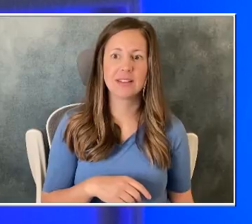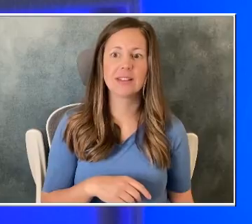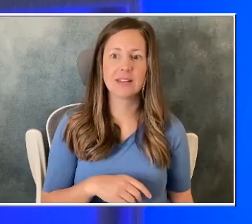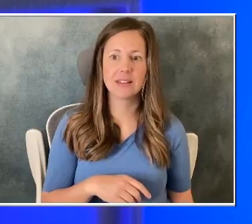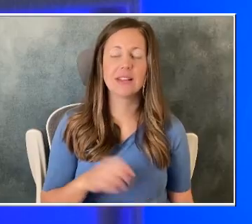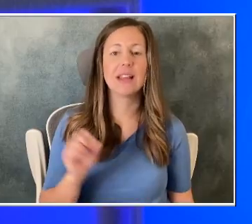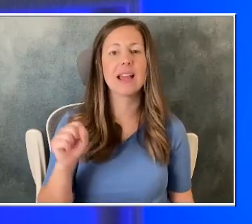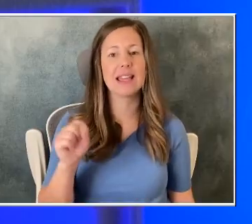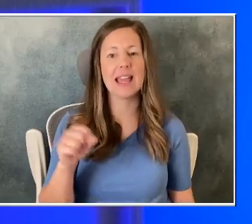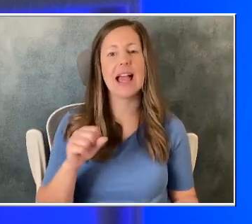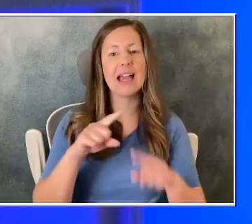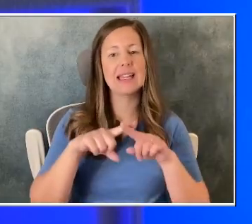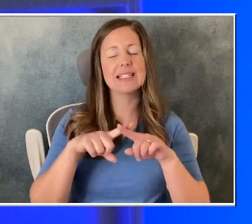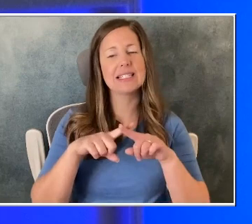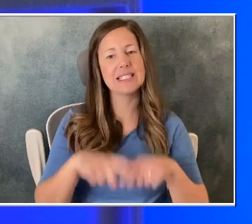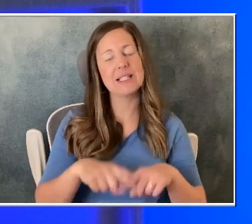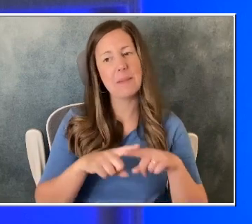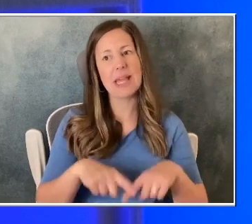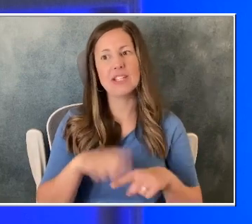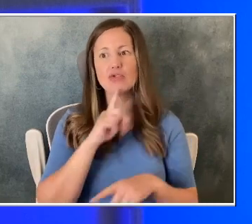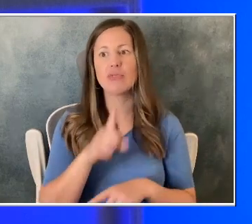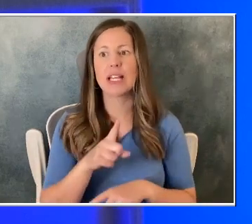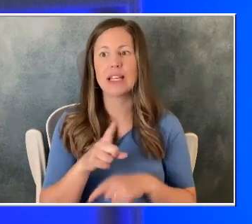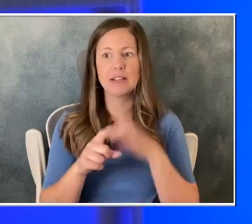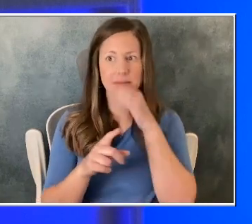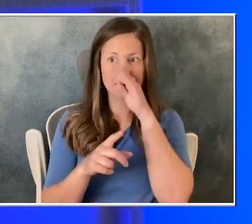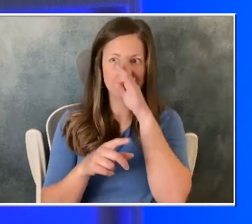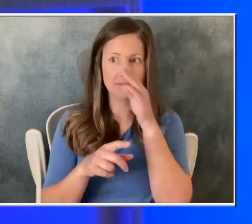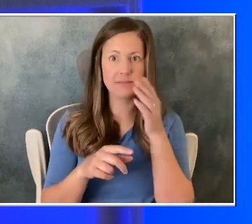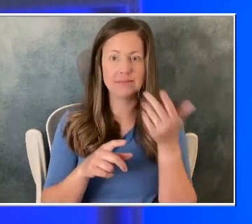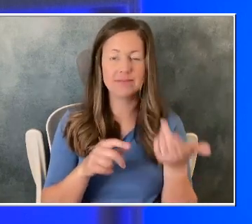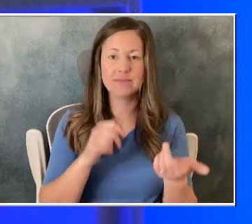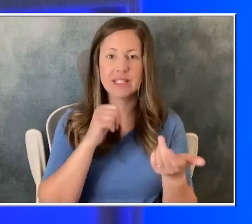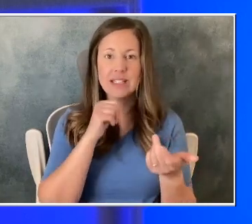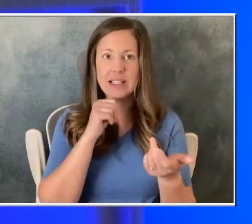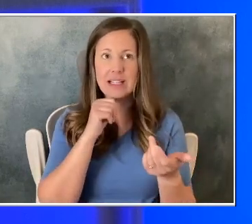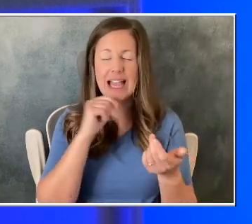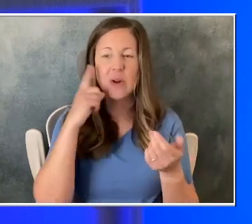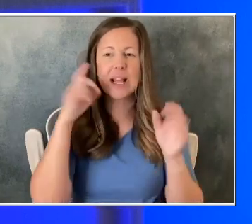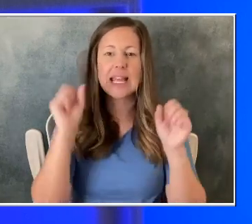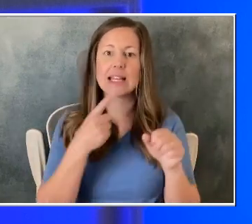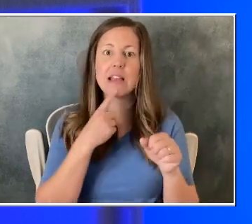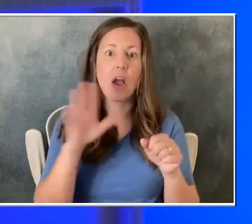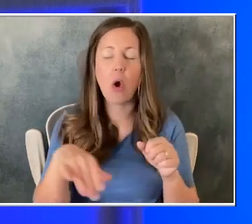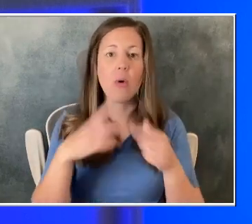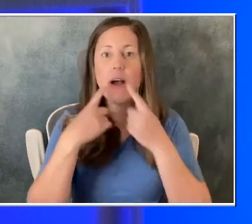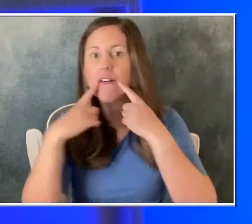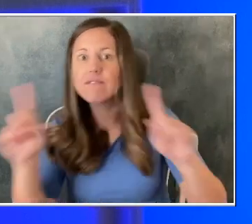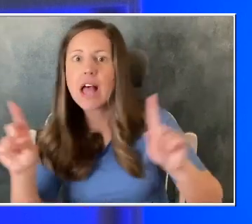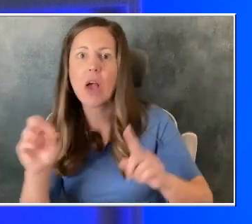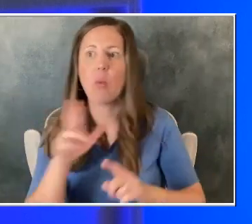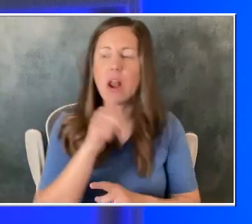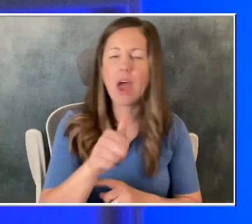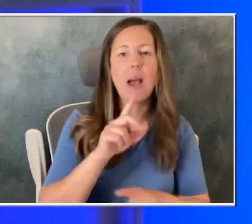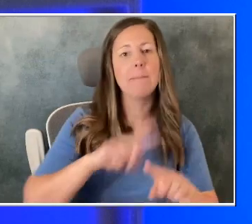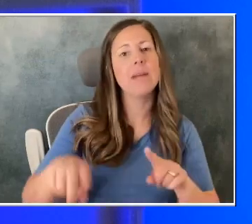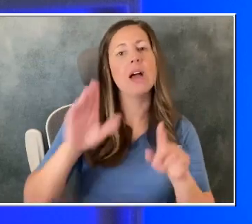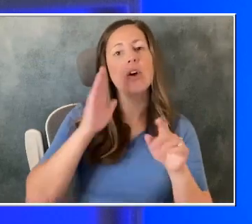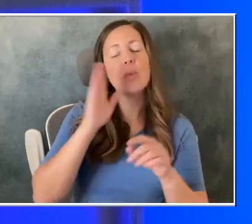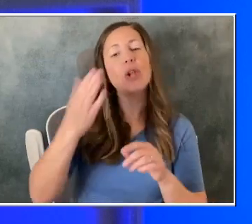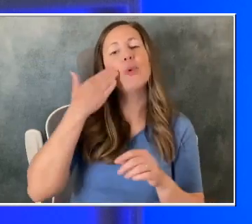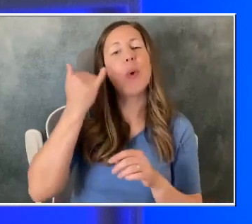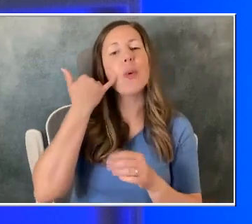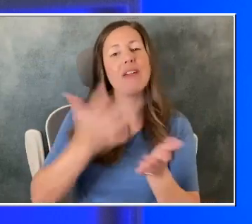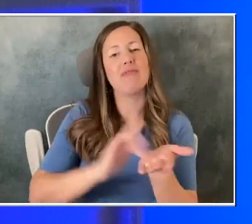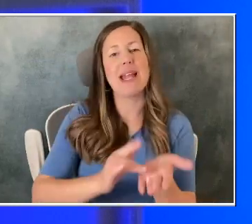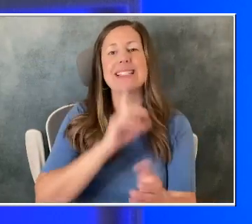I don't think we can say to what degree it's effective, but it gives you some insight as to if the drug is doing what it's supposed to do. So for example,